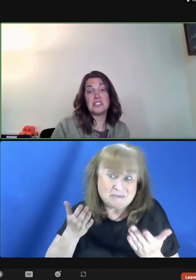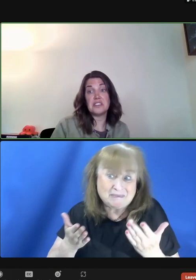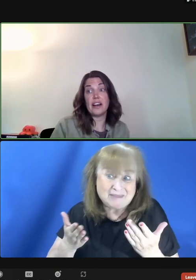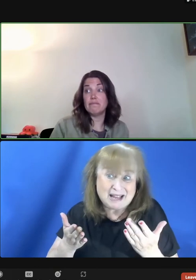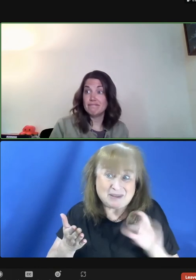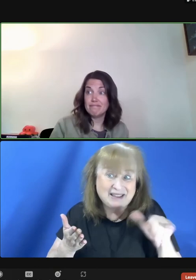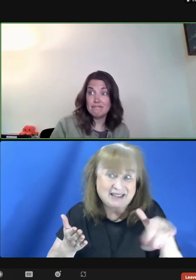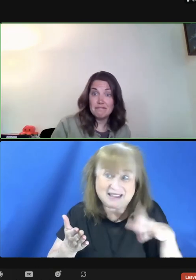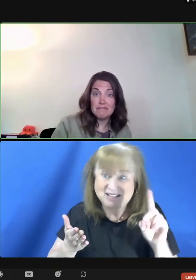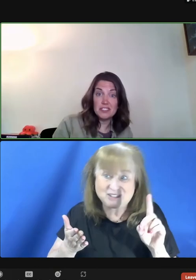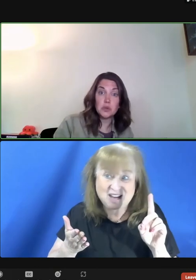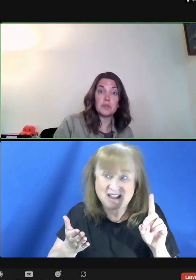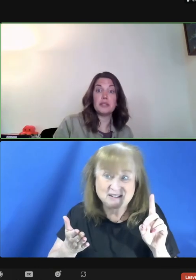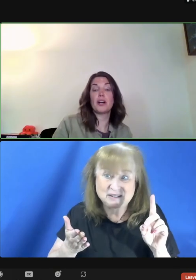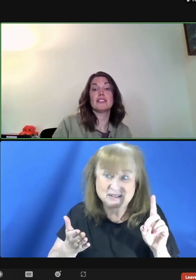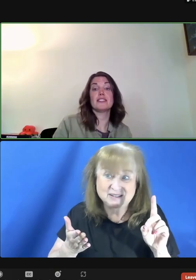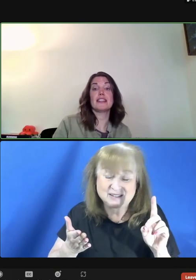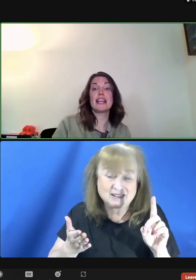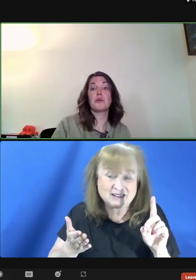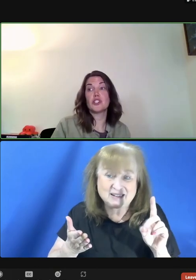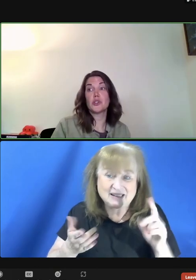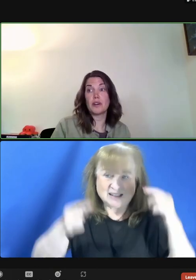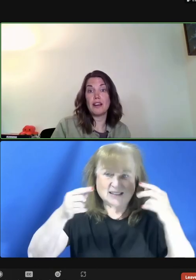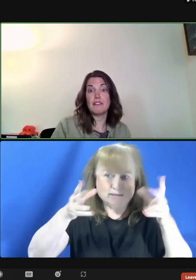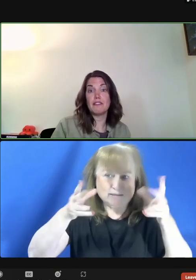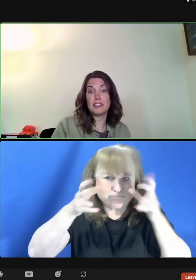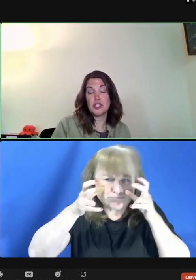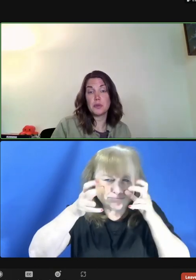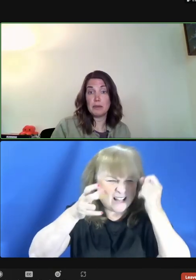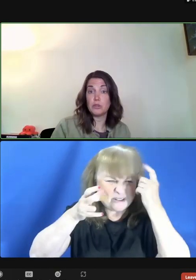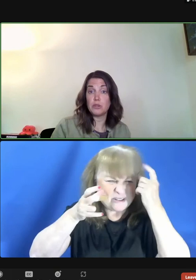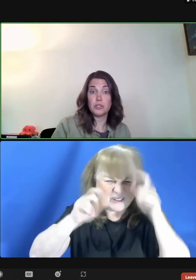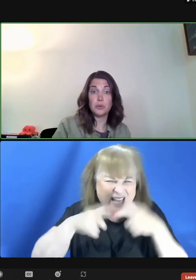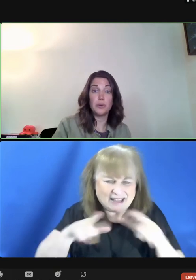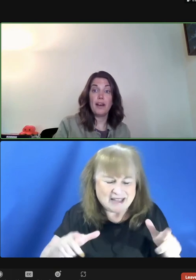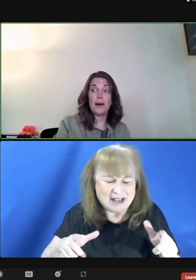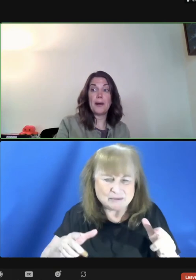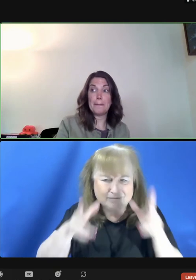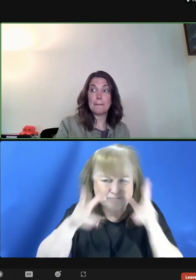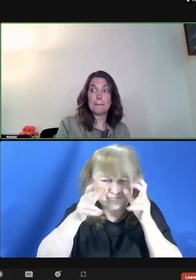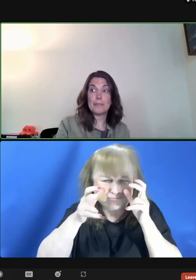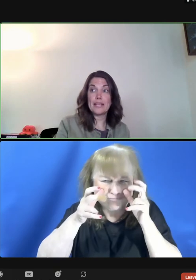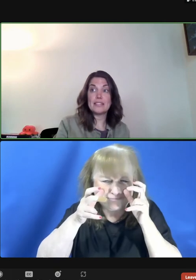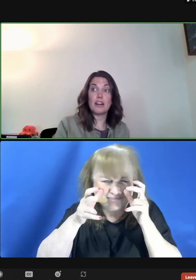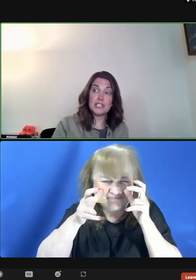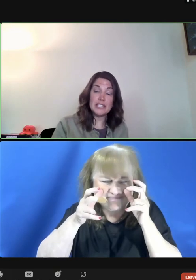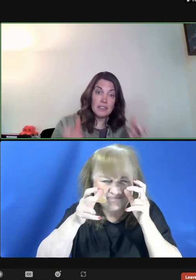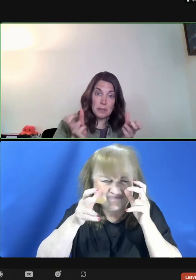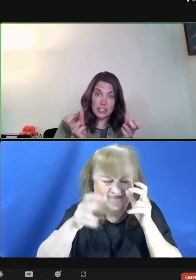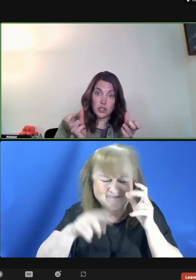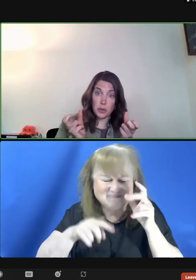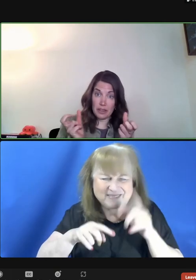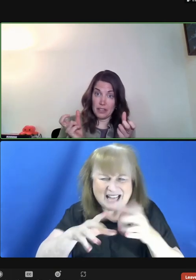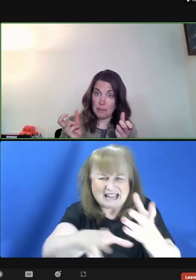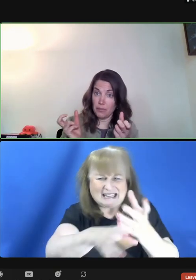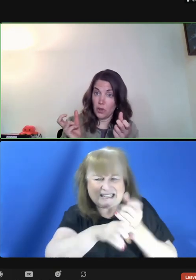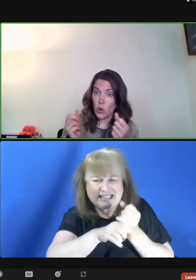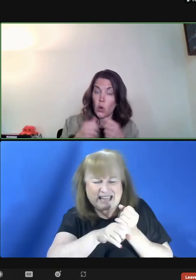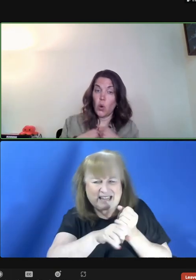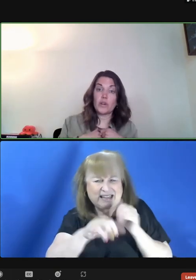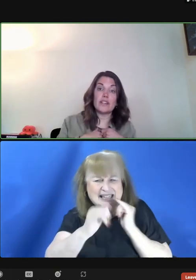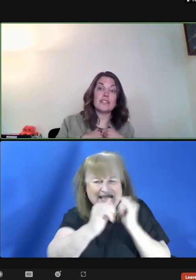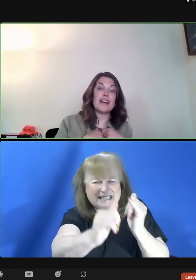the child is not visually processing language, or not visually able to, is not receiving the message we're